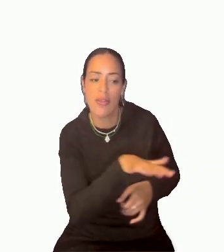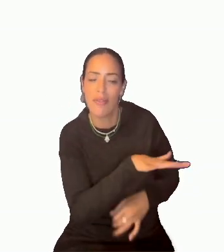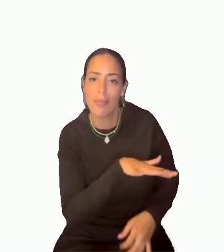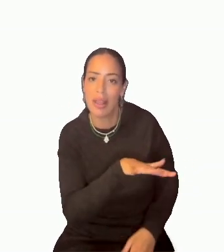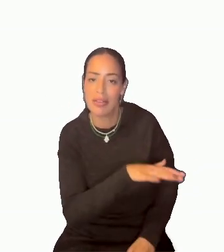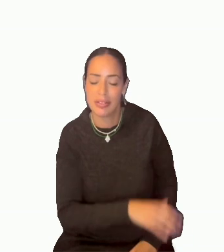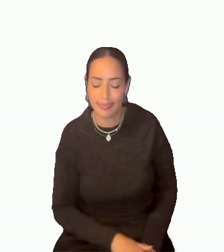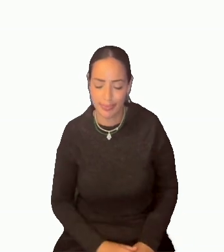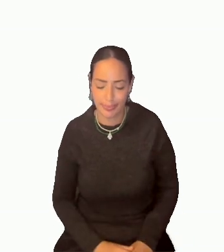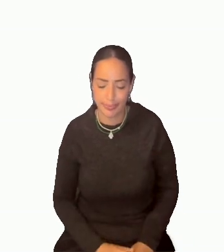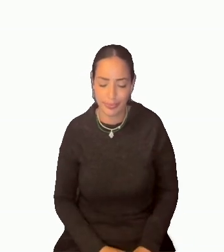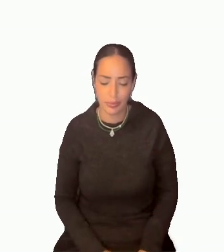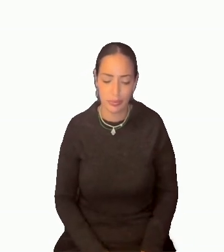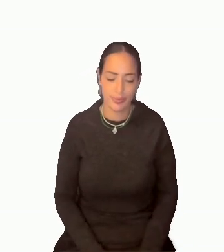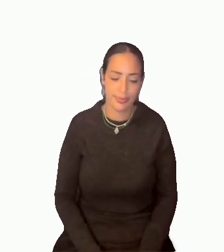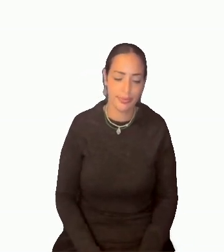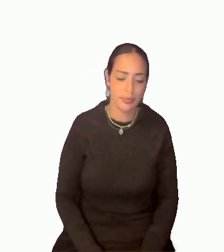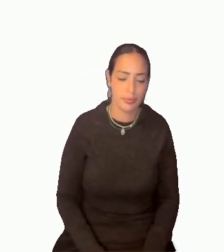families.